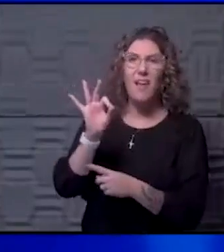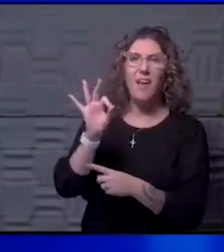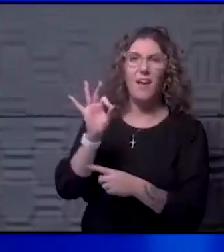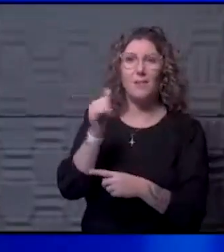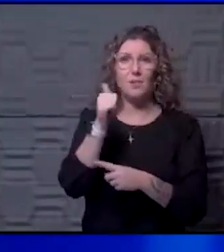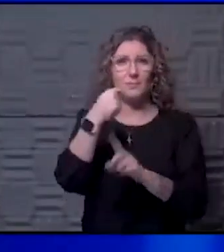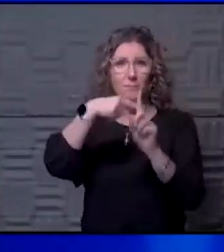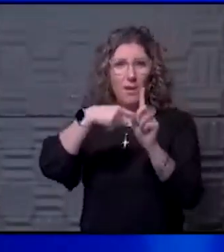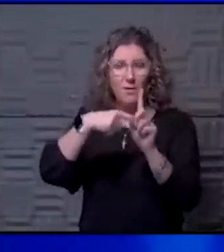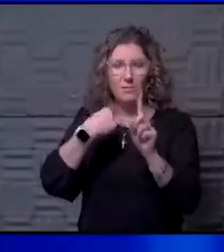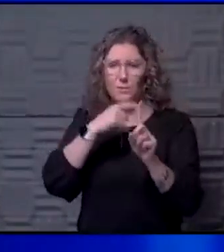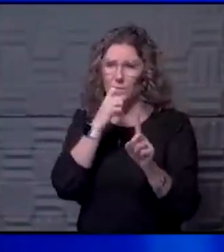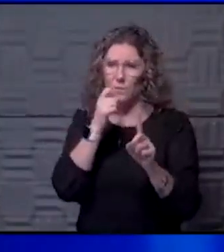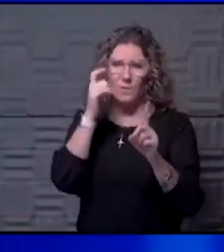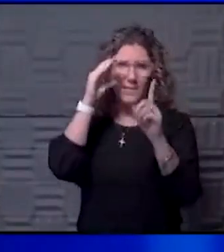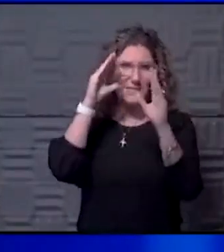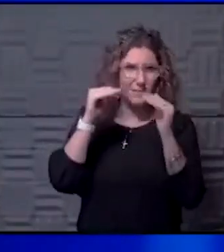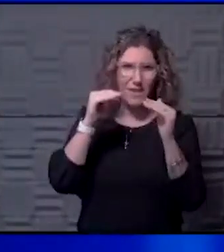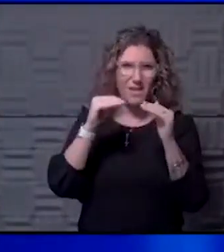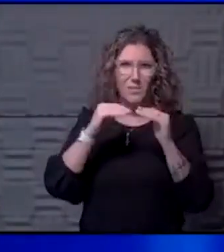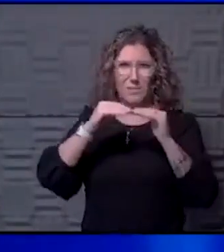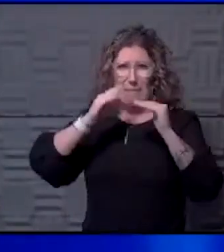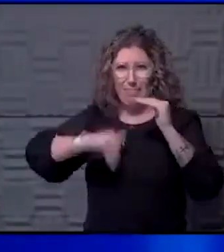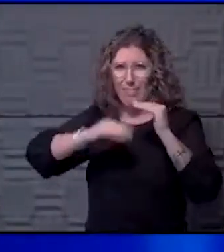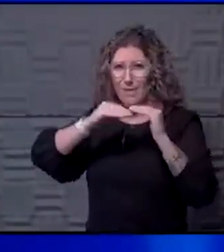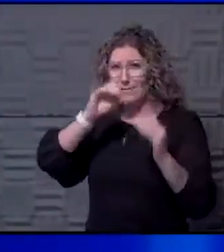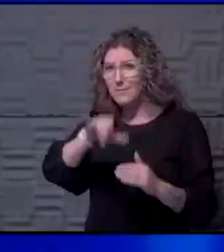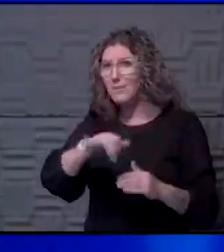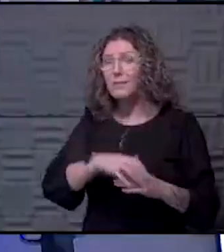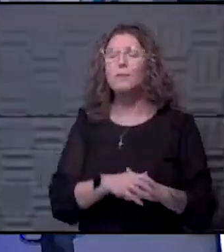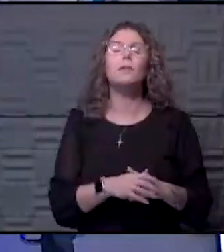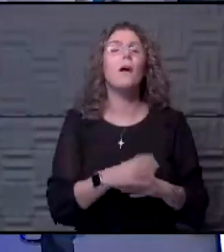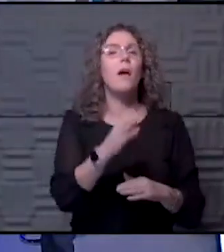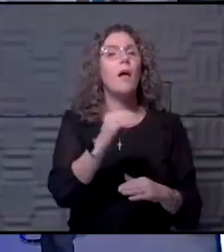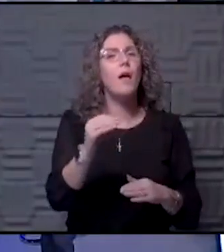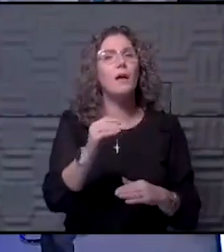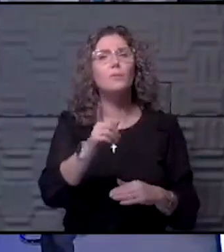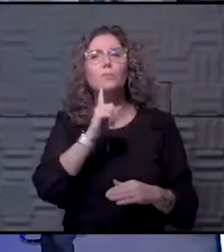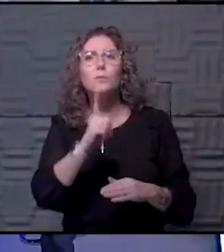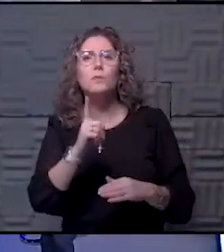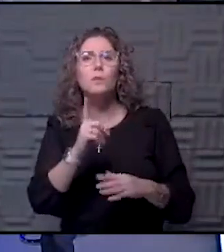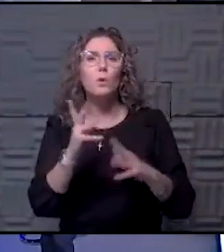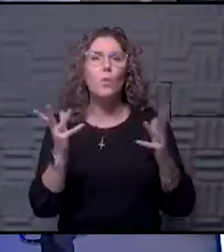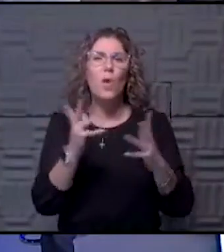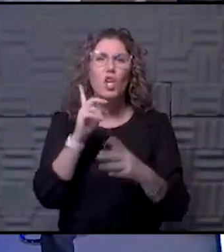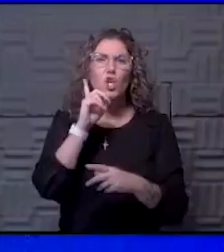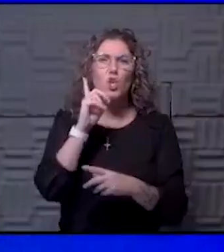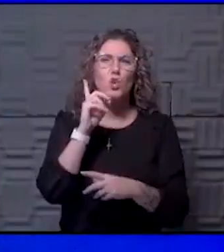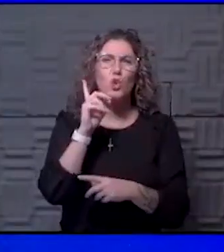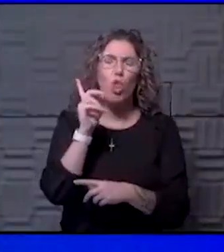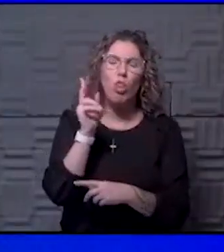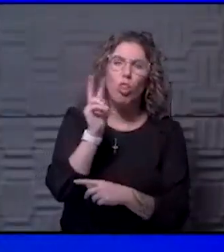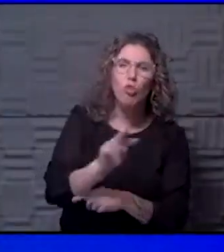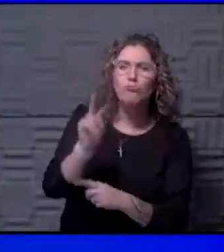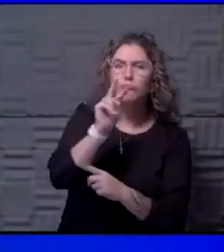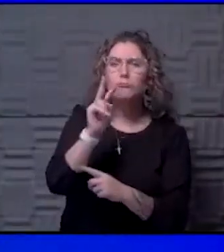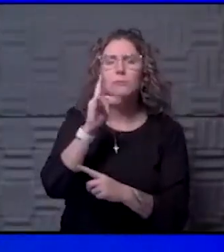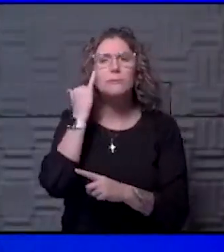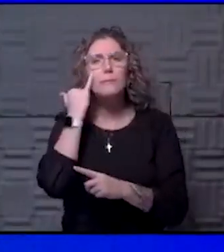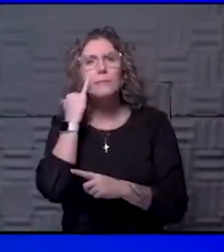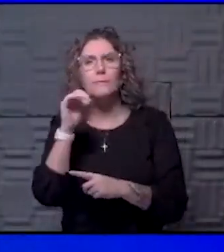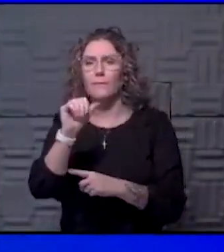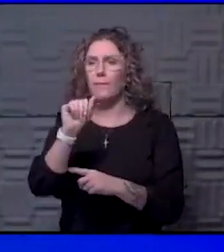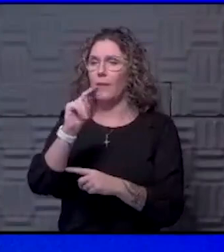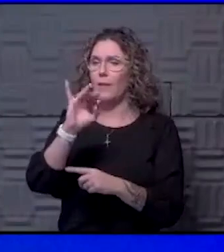So we wouldn't expect that the vaccine would be less necessarily. And I think it goes to matter to what you are looking at. So if you're just looking at antibody